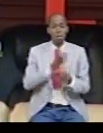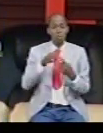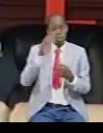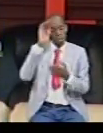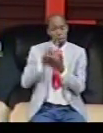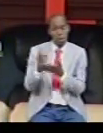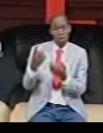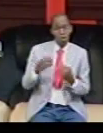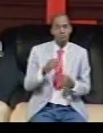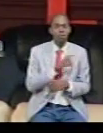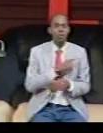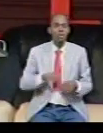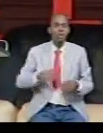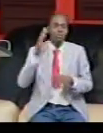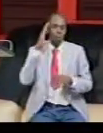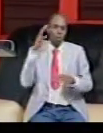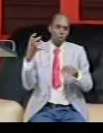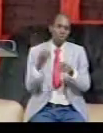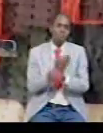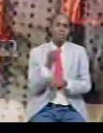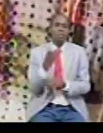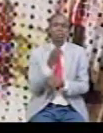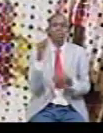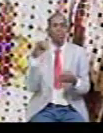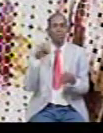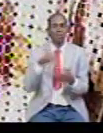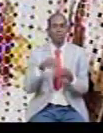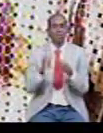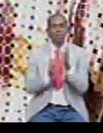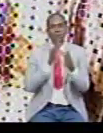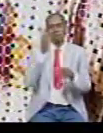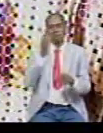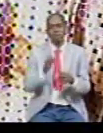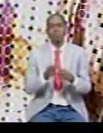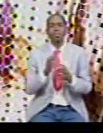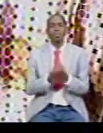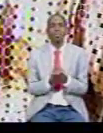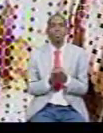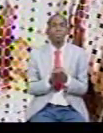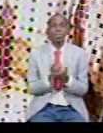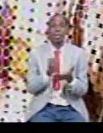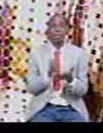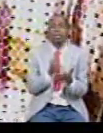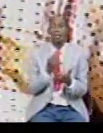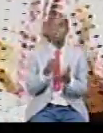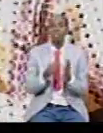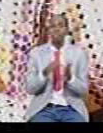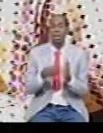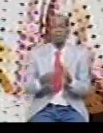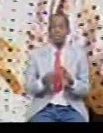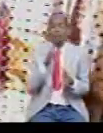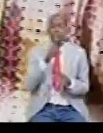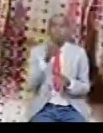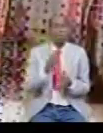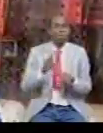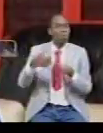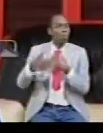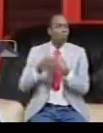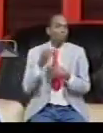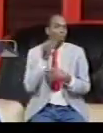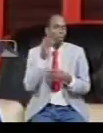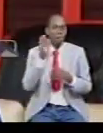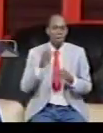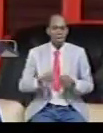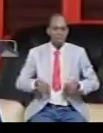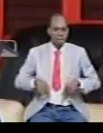win them over in Jesus' name. It means that you are going to go back and live